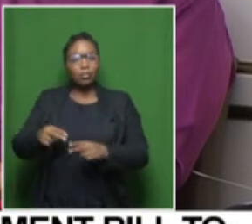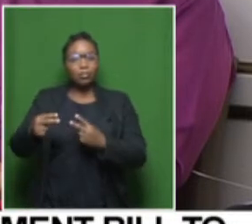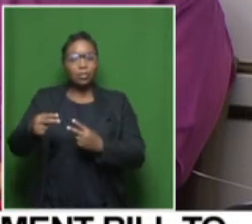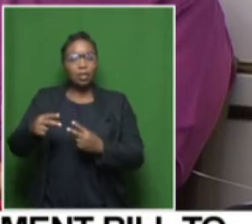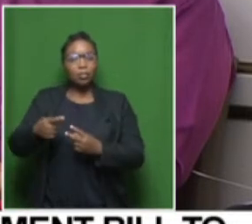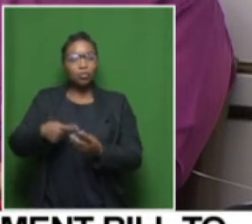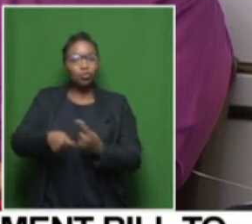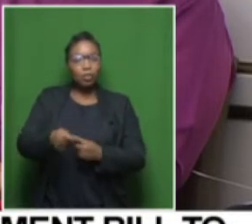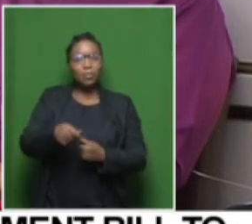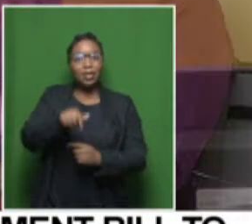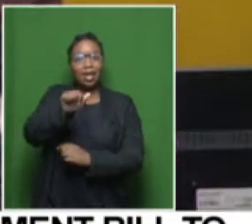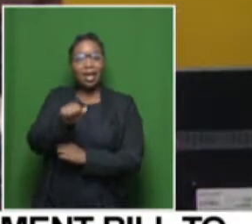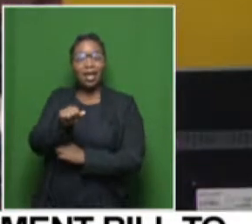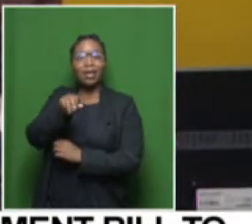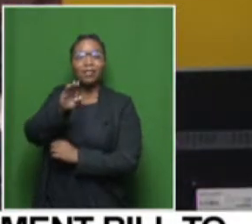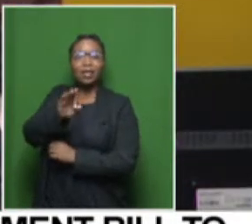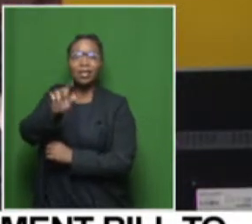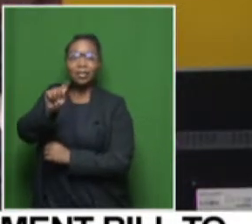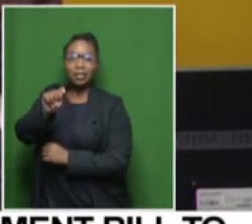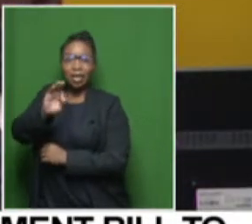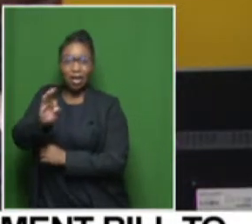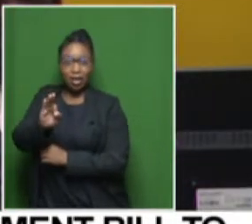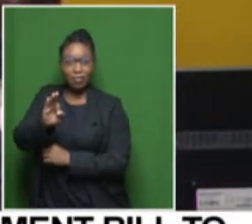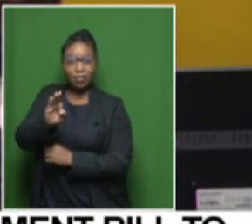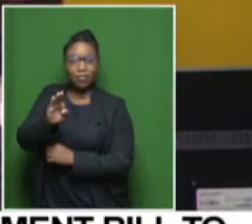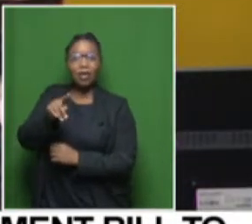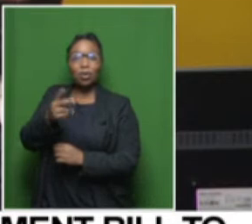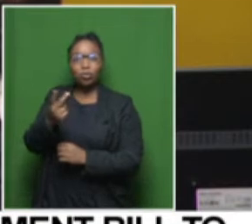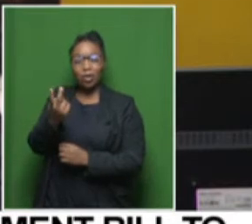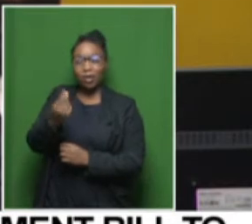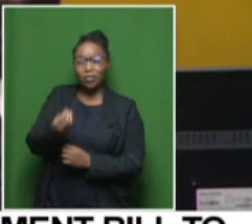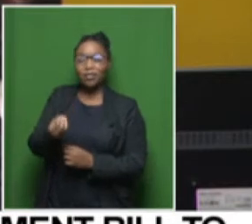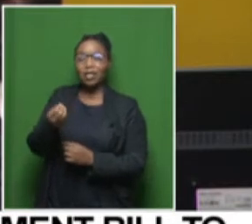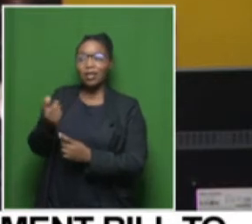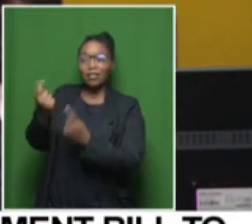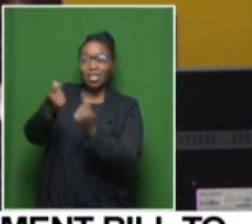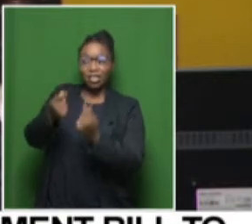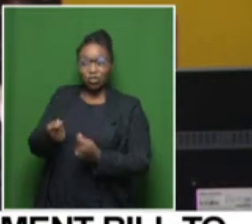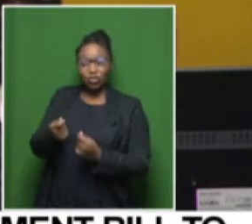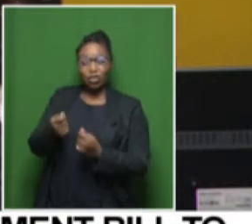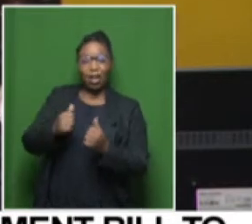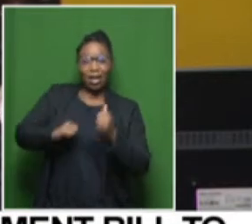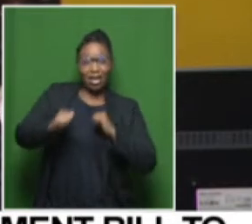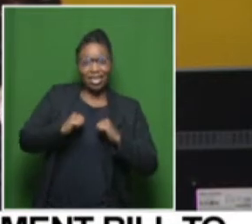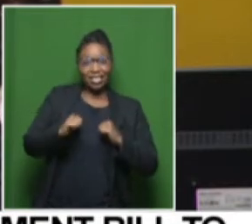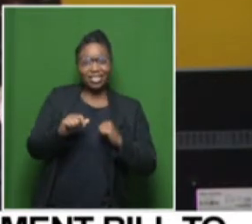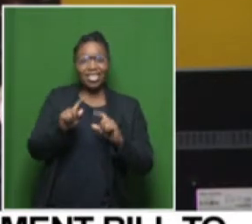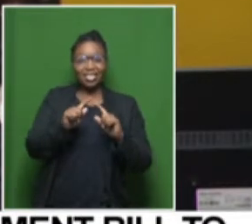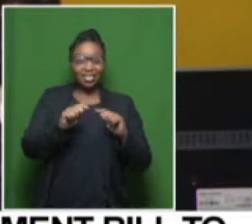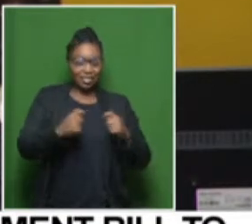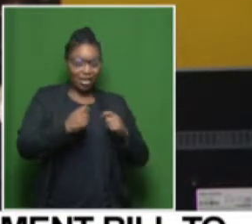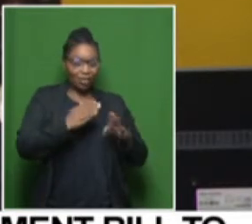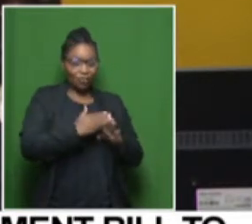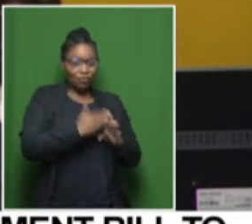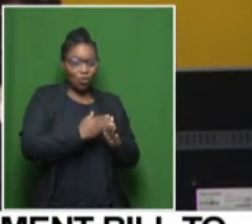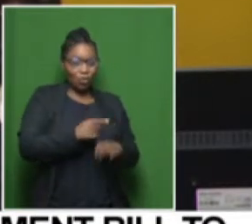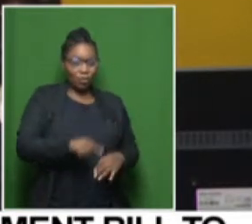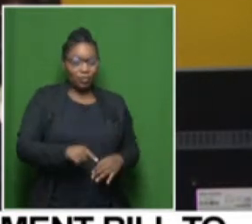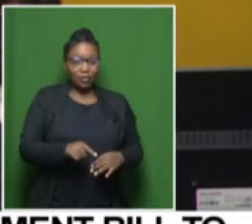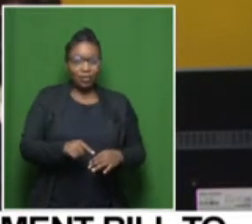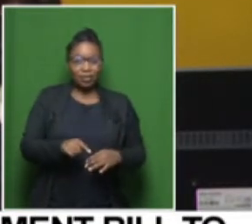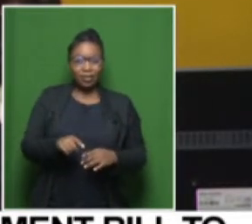system by what is called the Financial Action Task Force. what is called FAT.